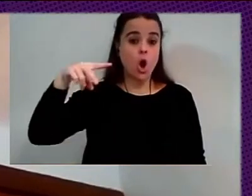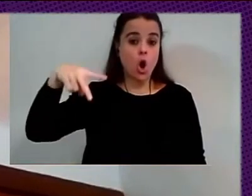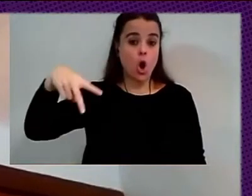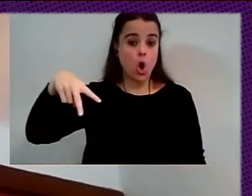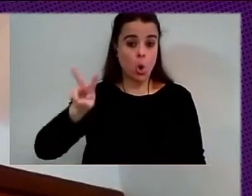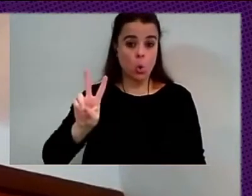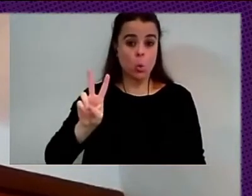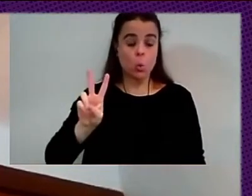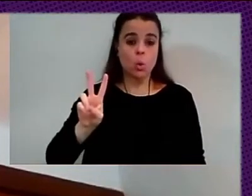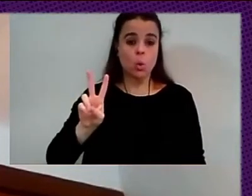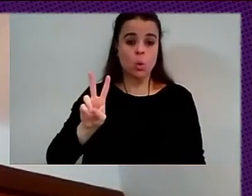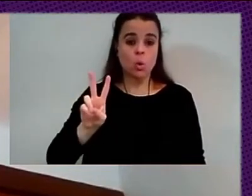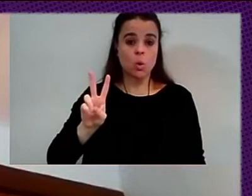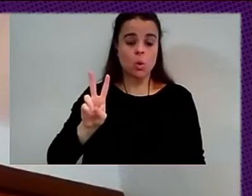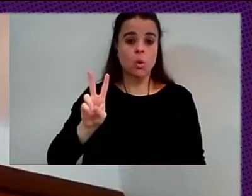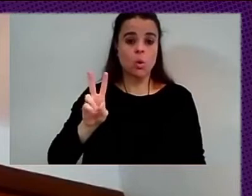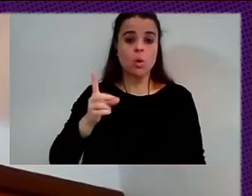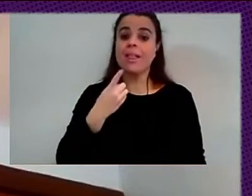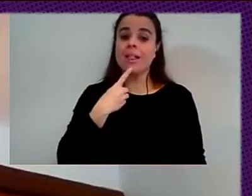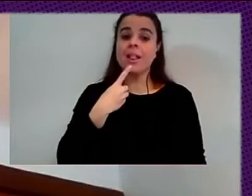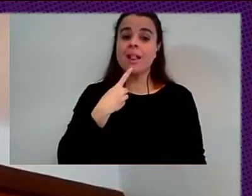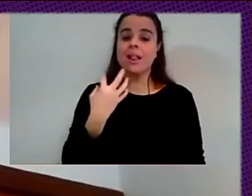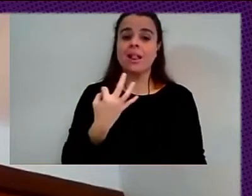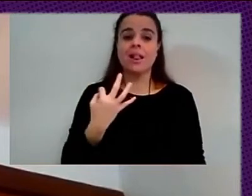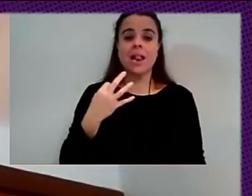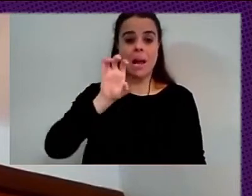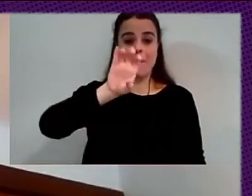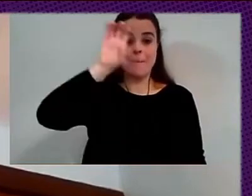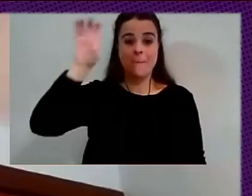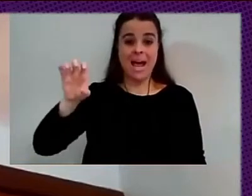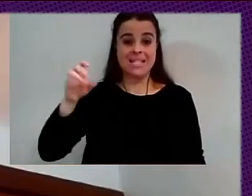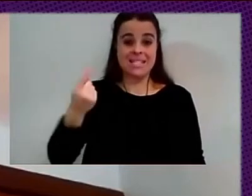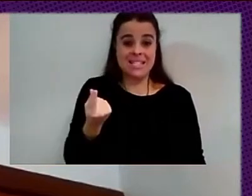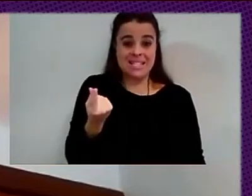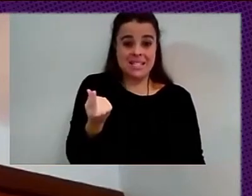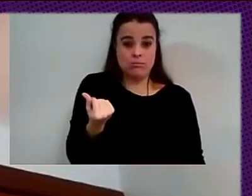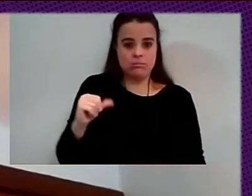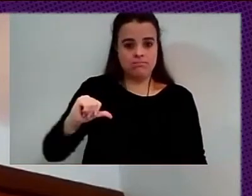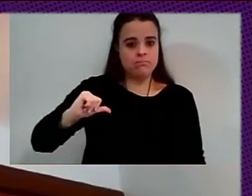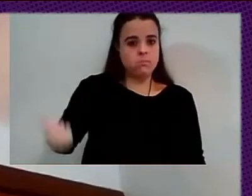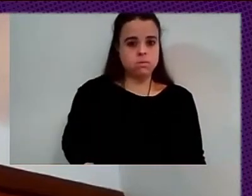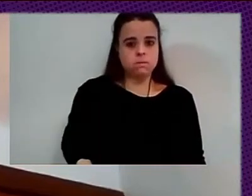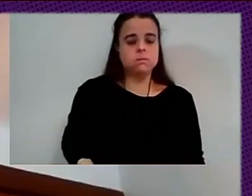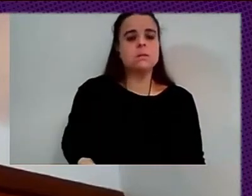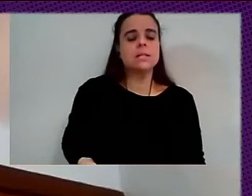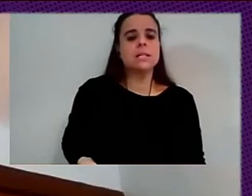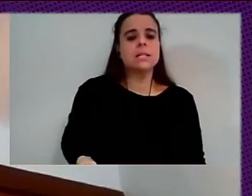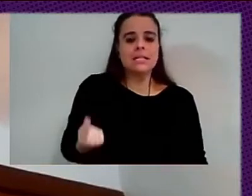high income countries rely on 9.8 metric tons of primary materials extracted elsewhere in the